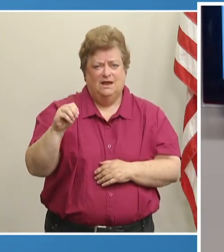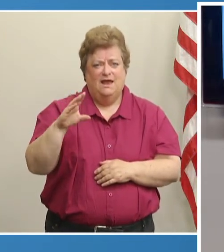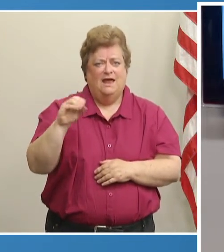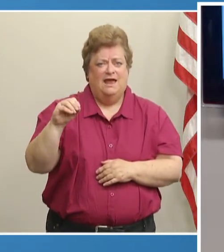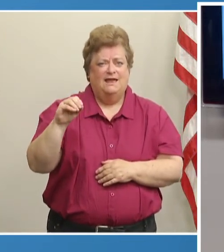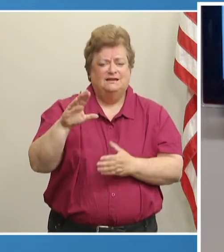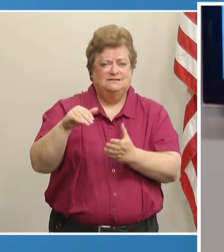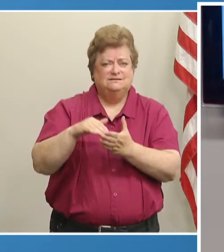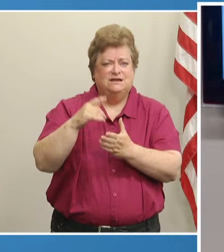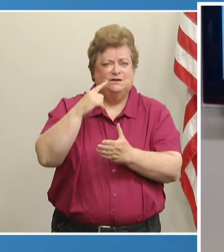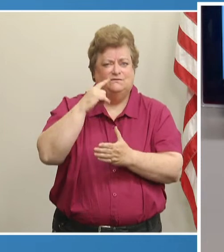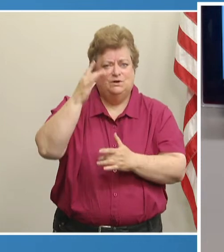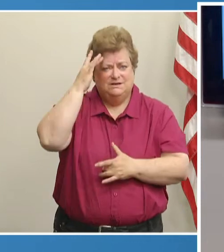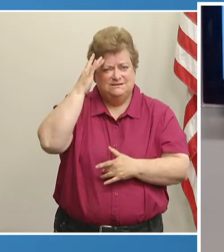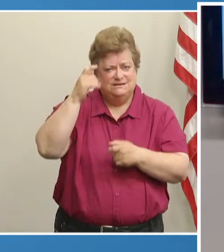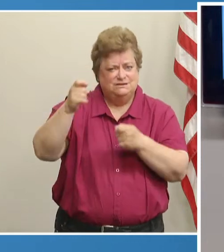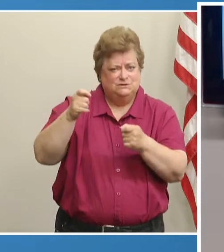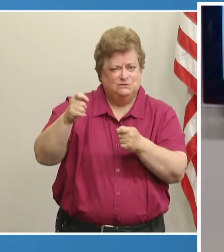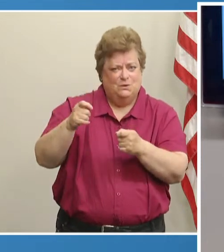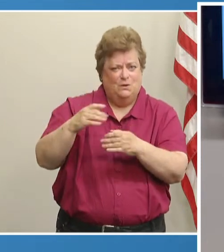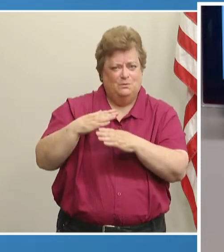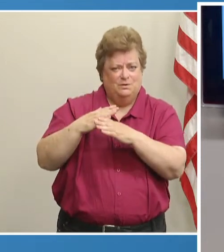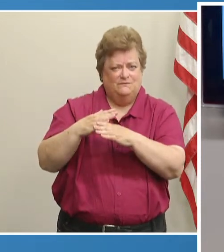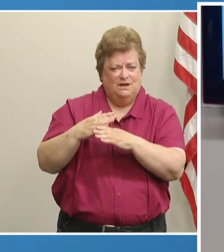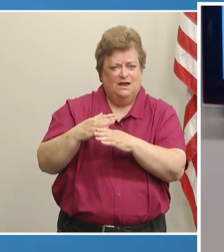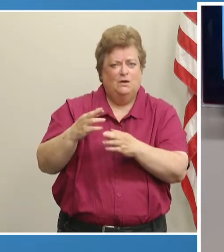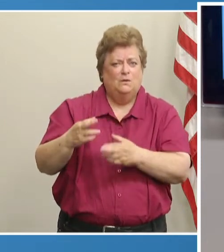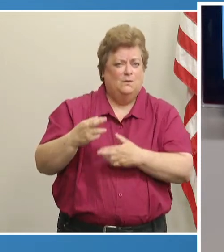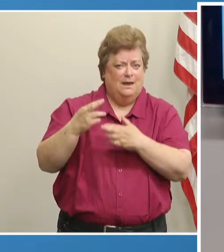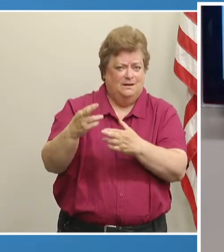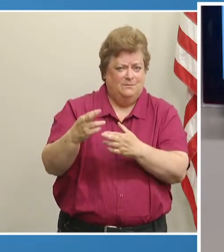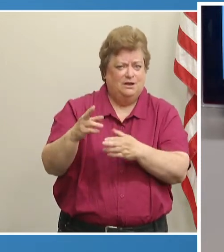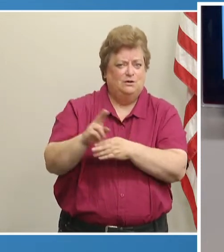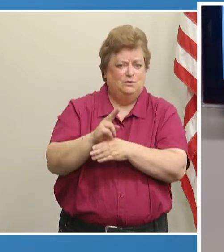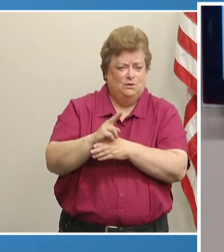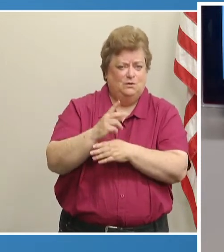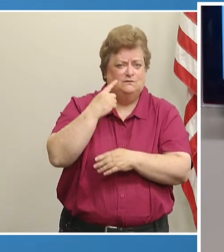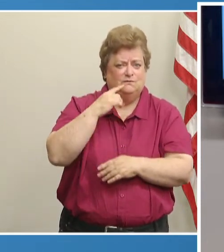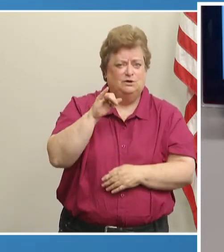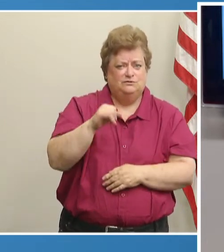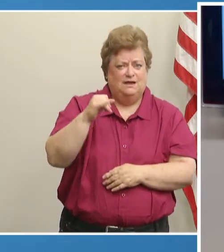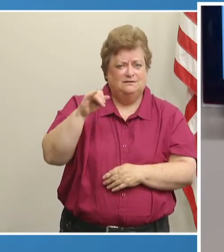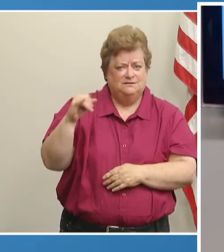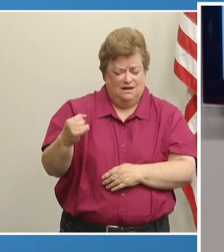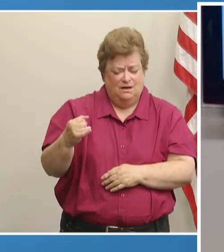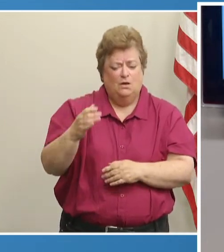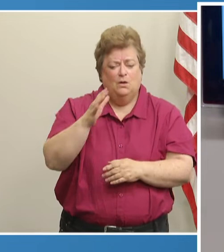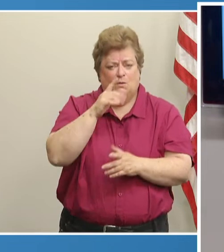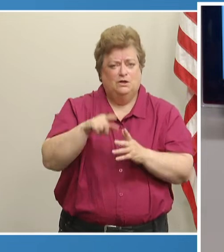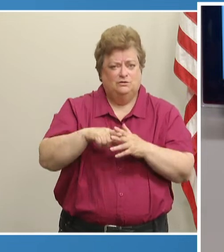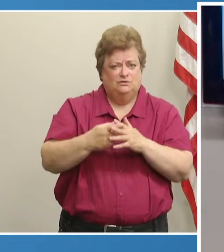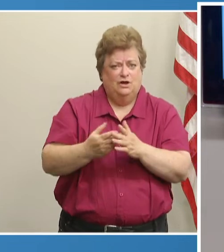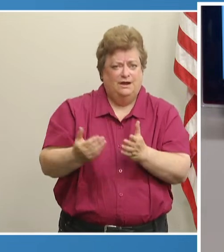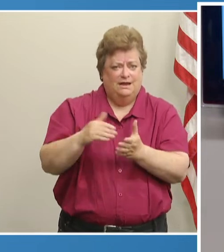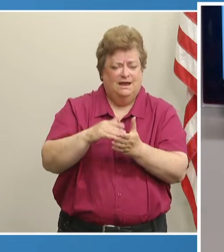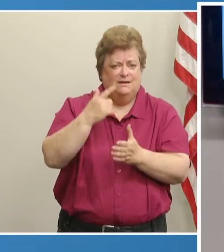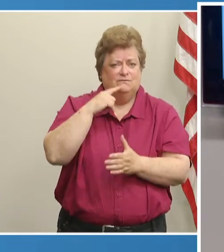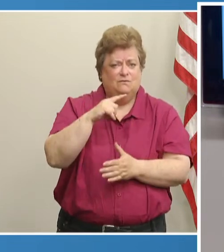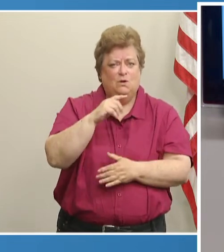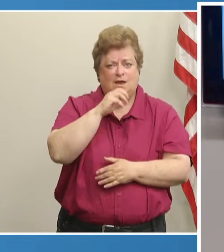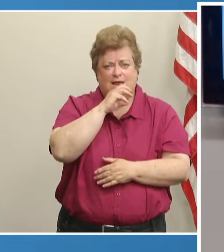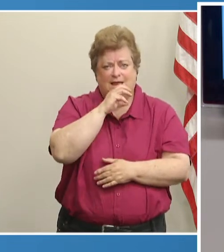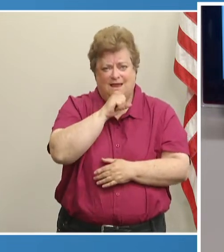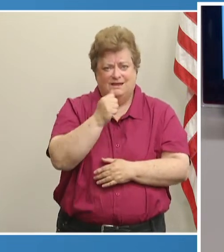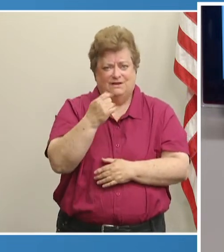Disease Control and Prevention recommended use of Johnson & Johnson vaccine resume for people 18 years and